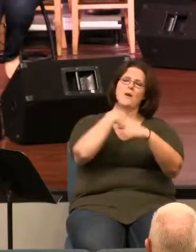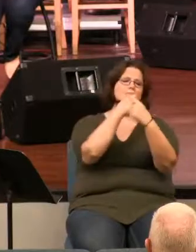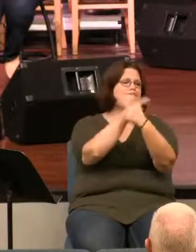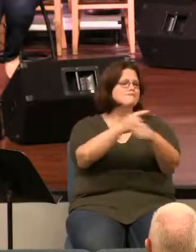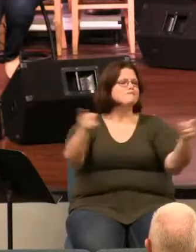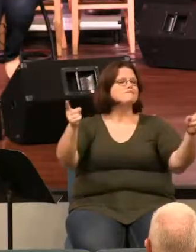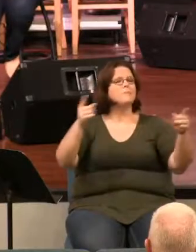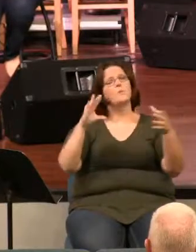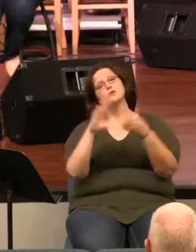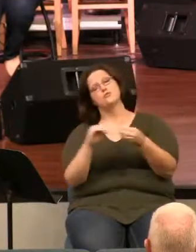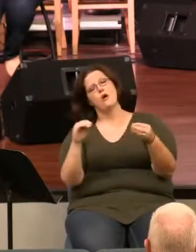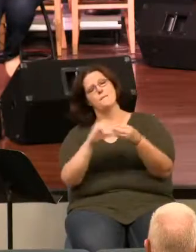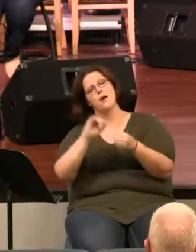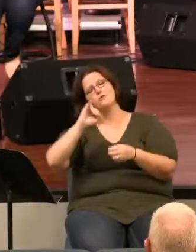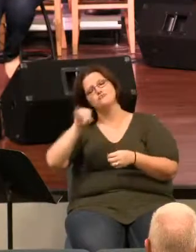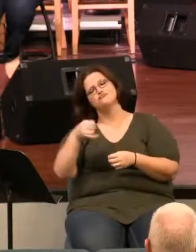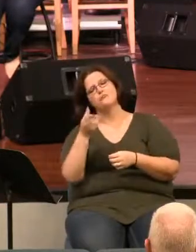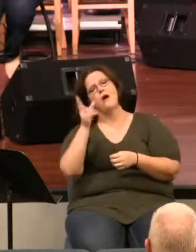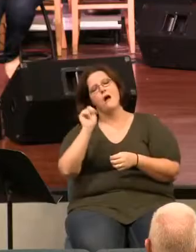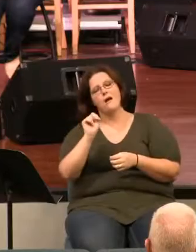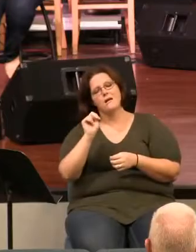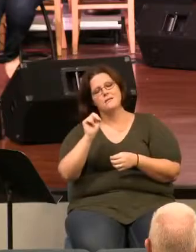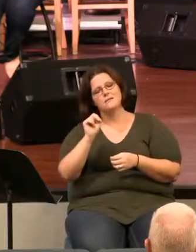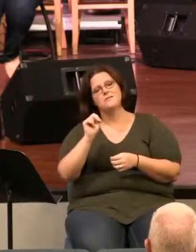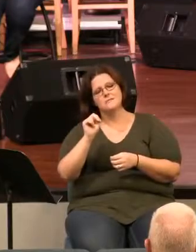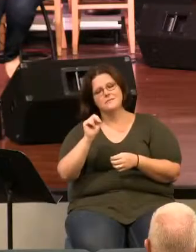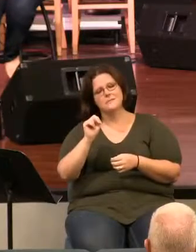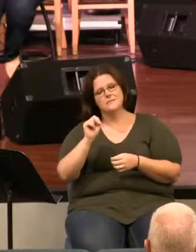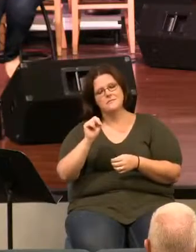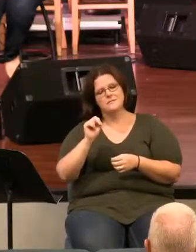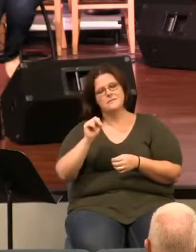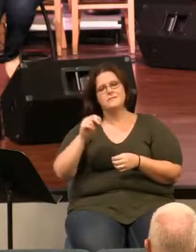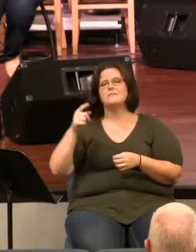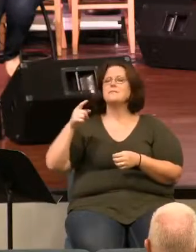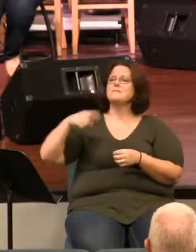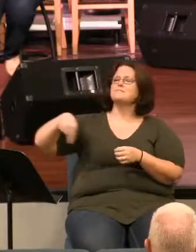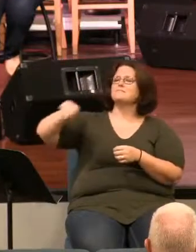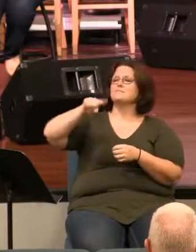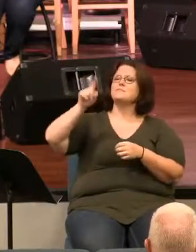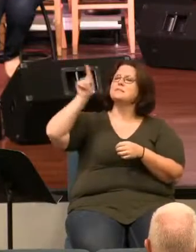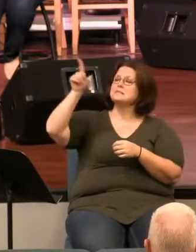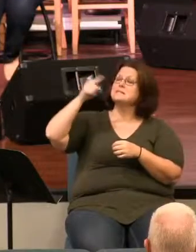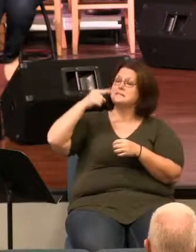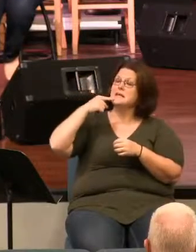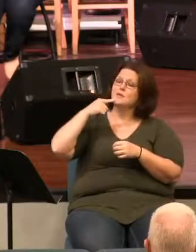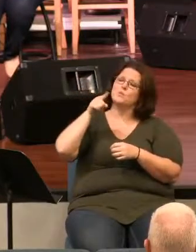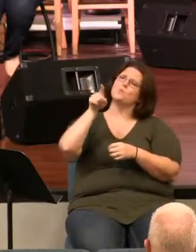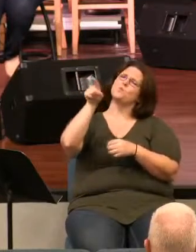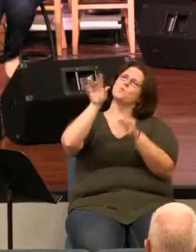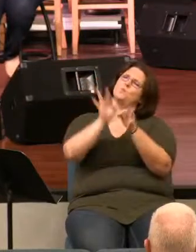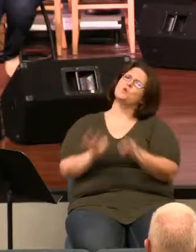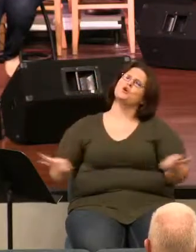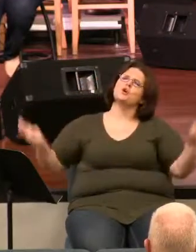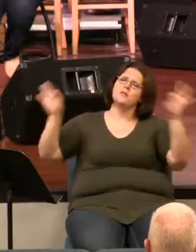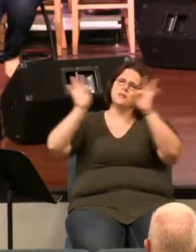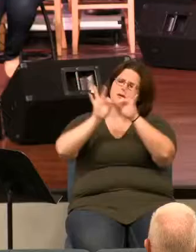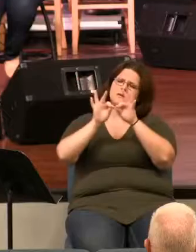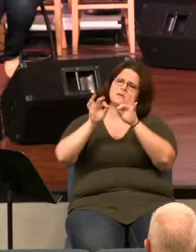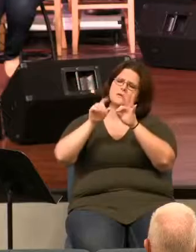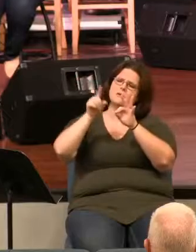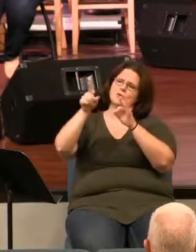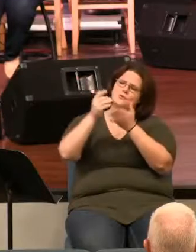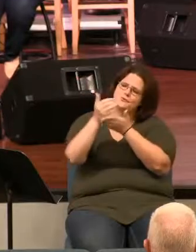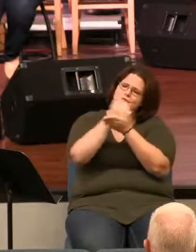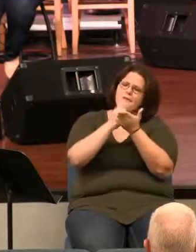John as he was on the Isle of Patmos. He said, "You are worthy, O Lord, to receive glory and honor and power, for thou